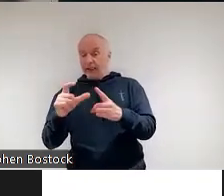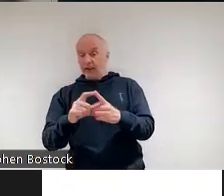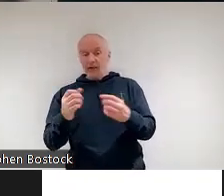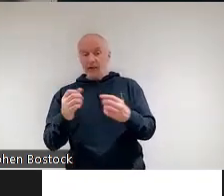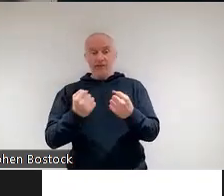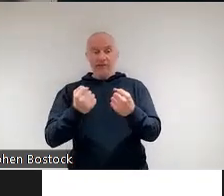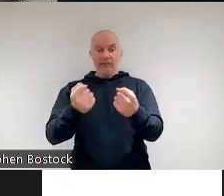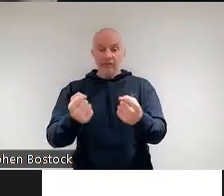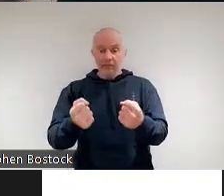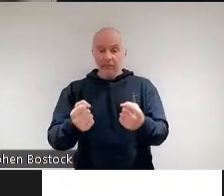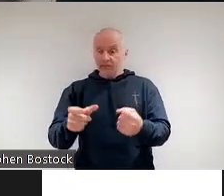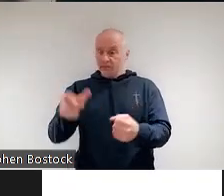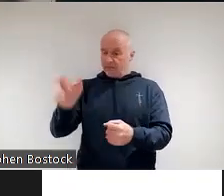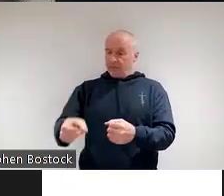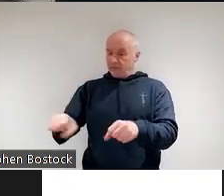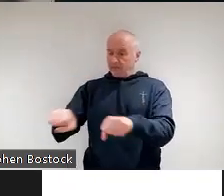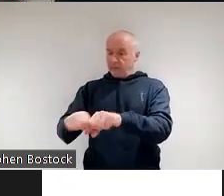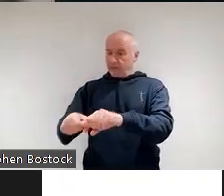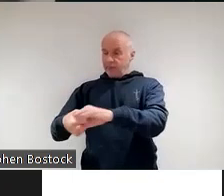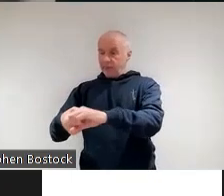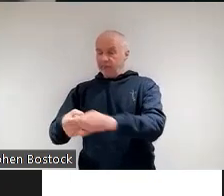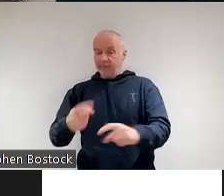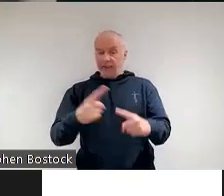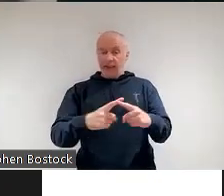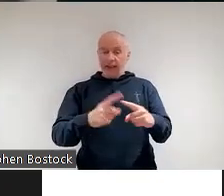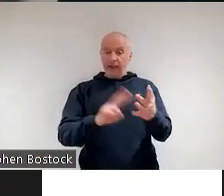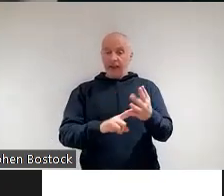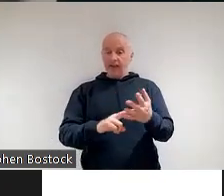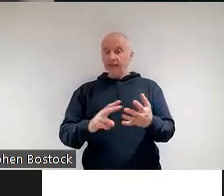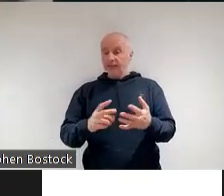way is going to be completely different. So the reason